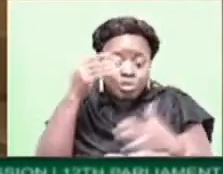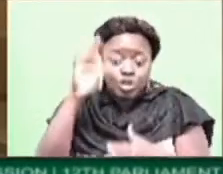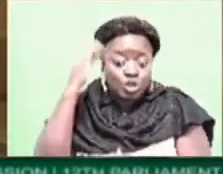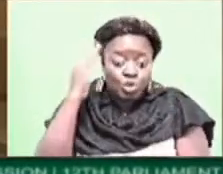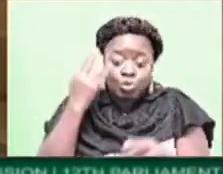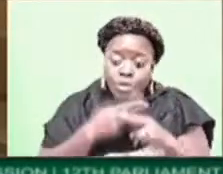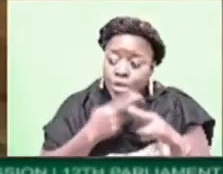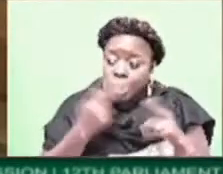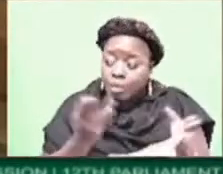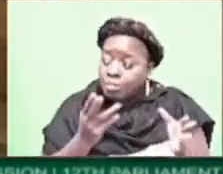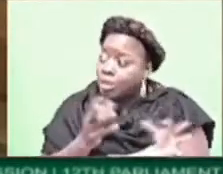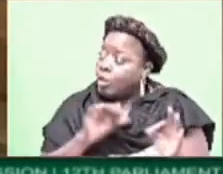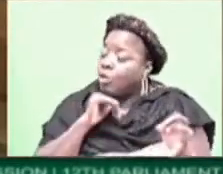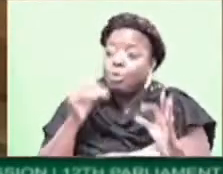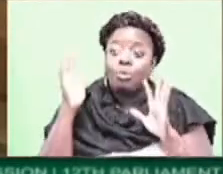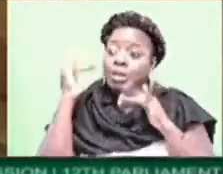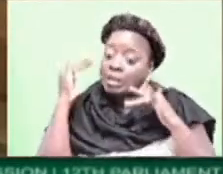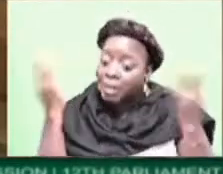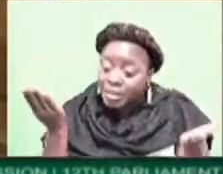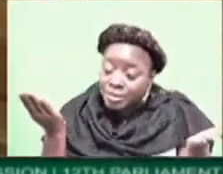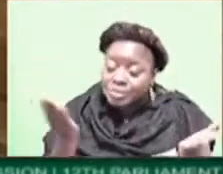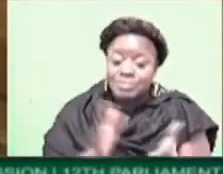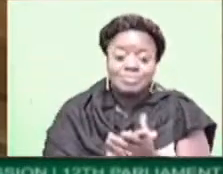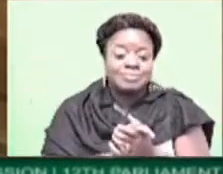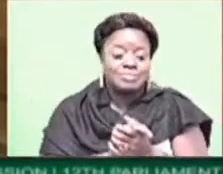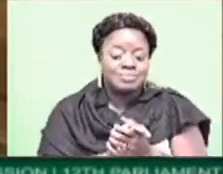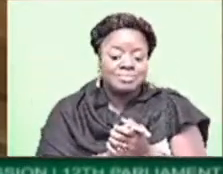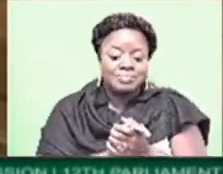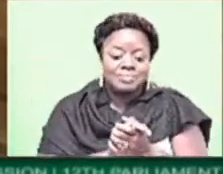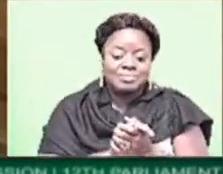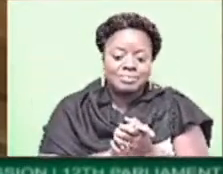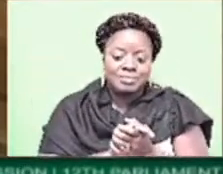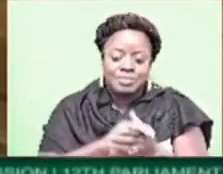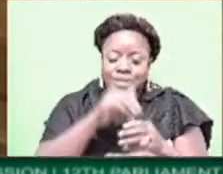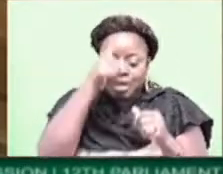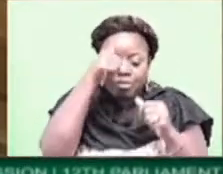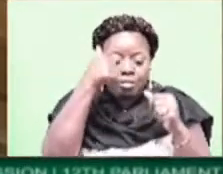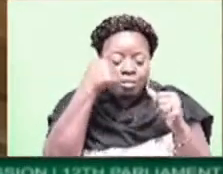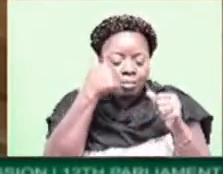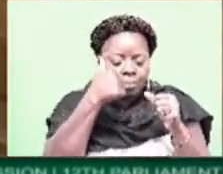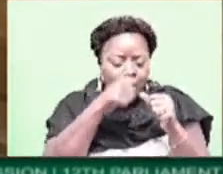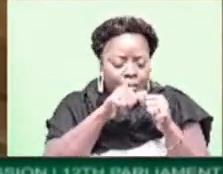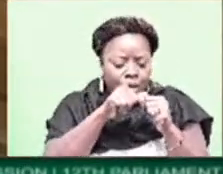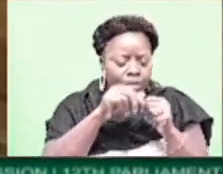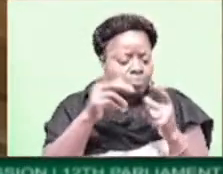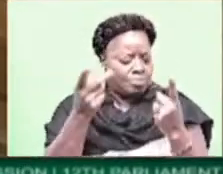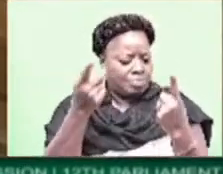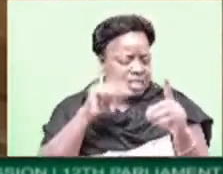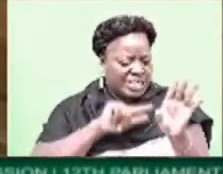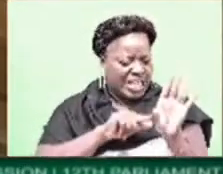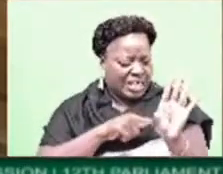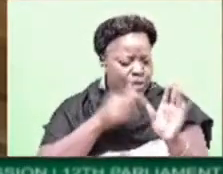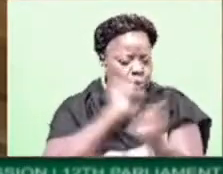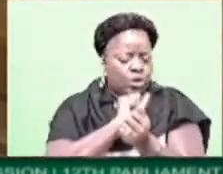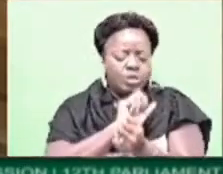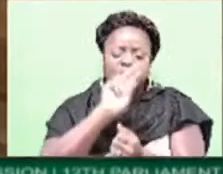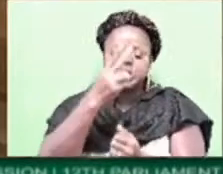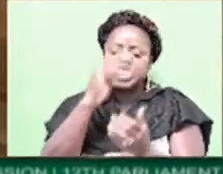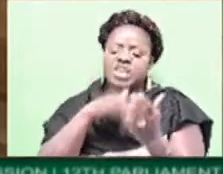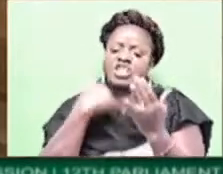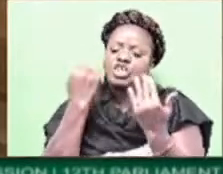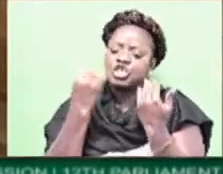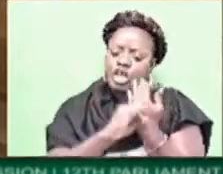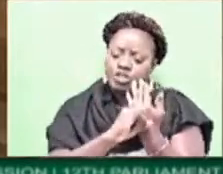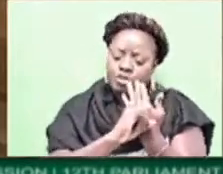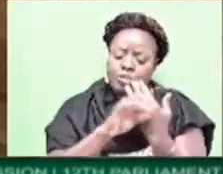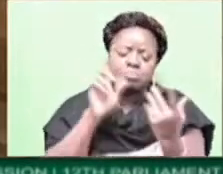what to expect. And I remember coming out to work on the 2nd of January and meeting with the chief medical